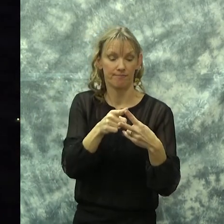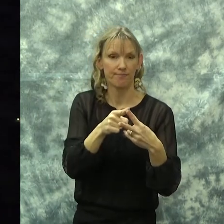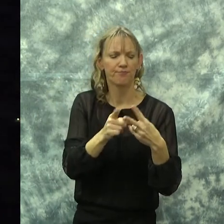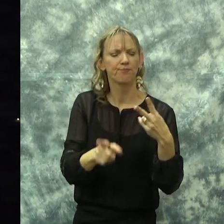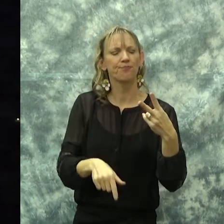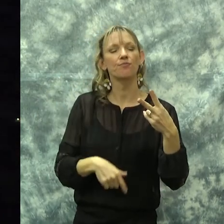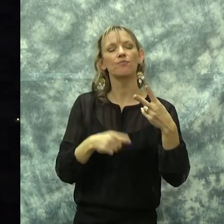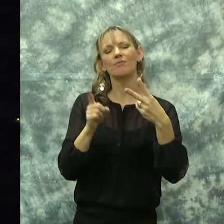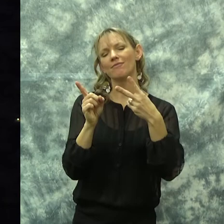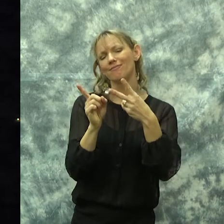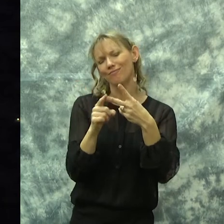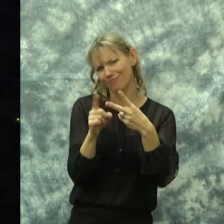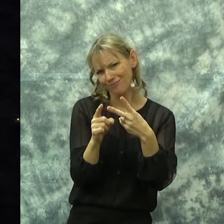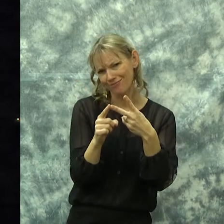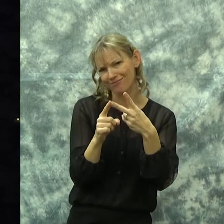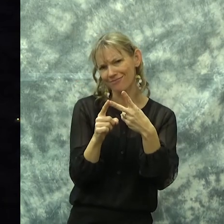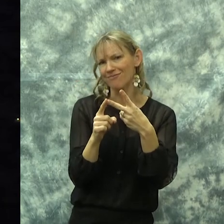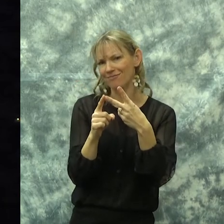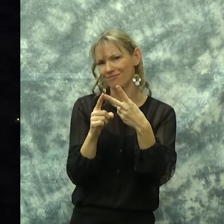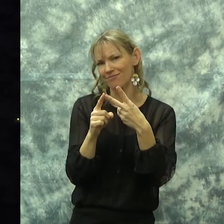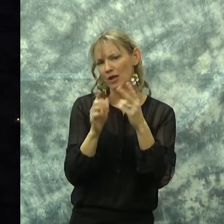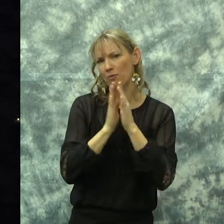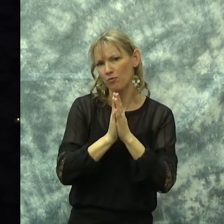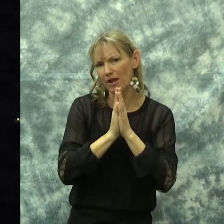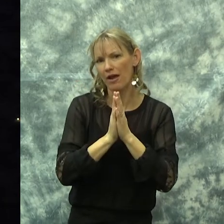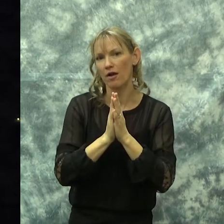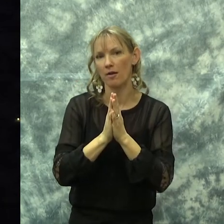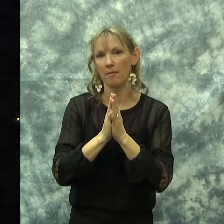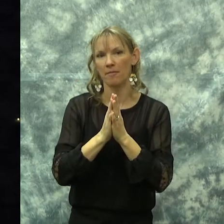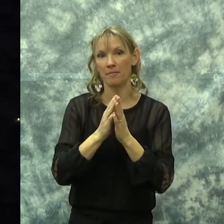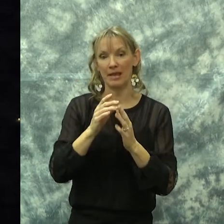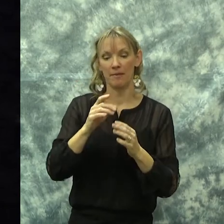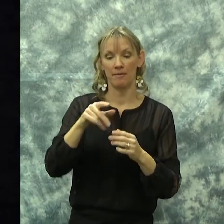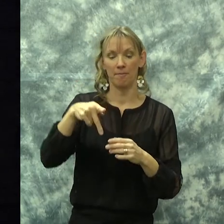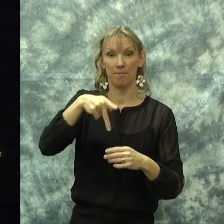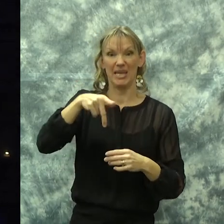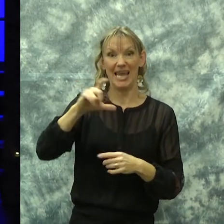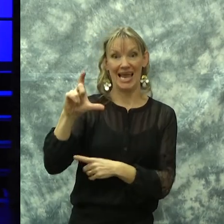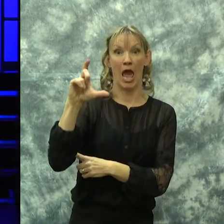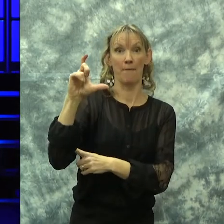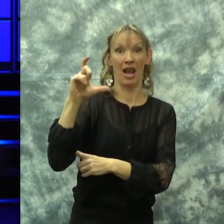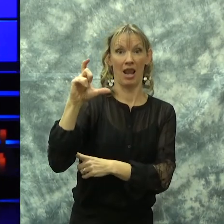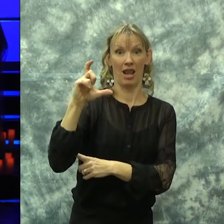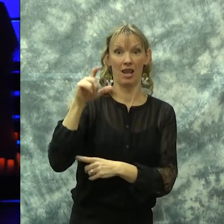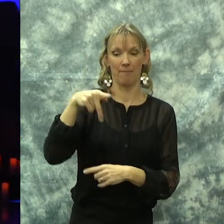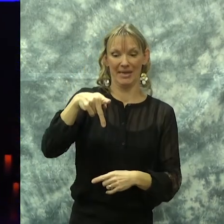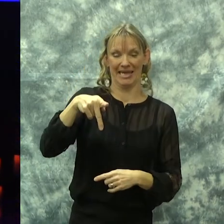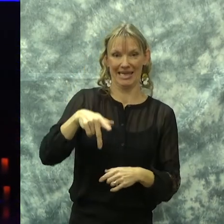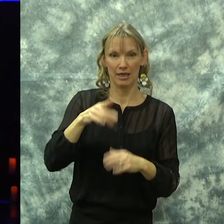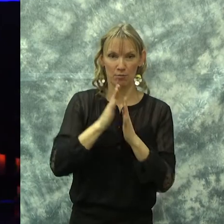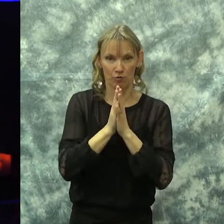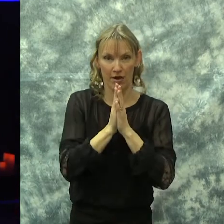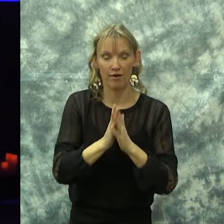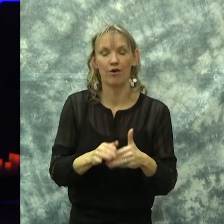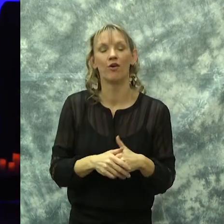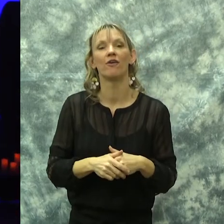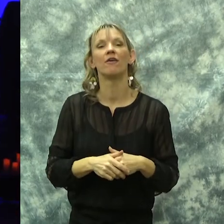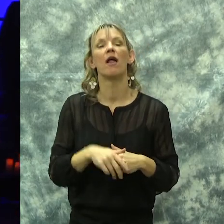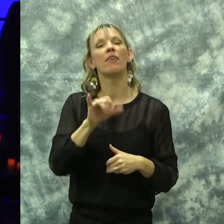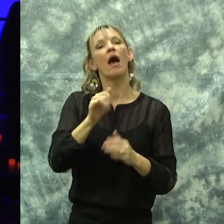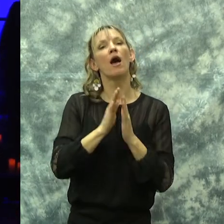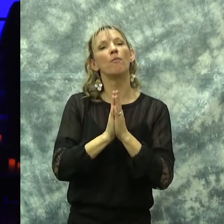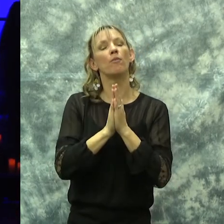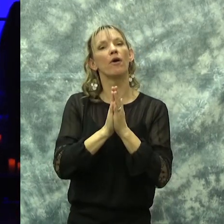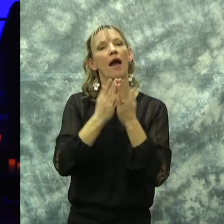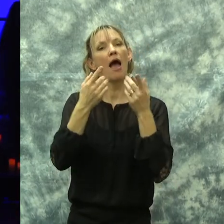But there's this other sort of prayer. We might call it a capital P prayer. And this is that prayer